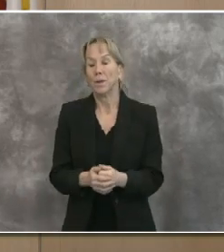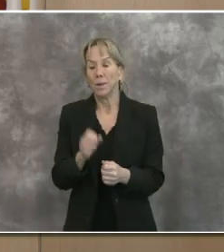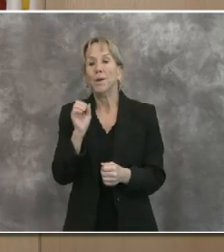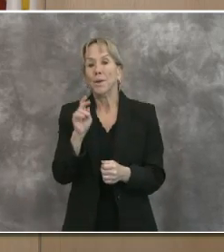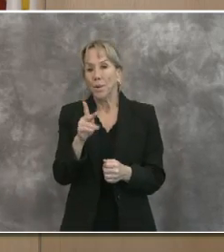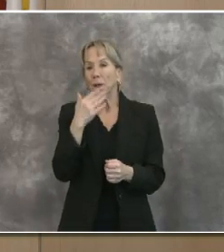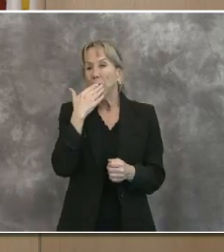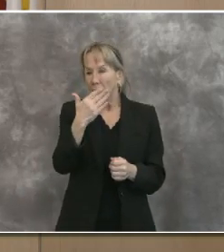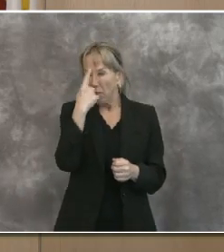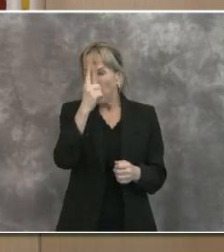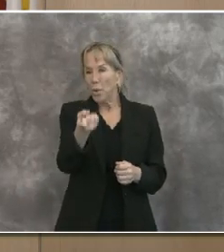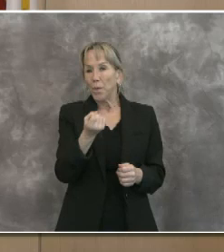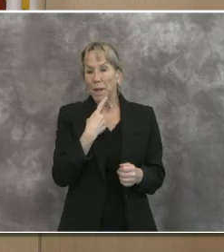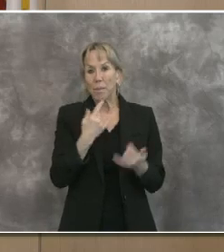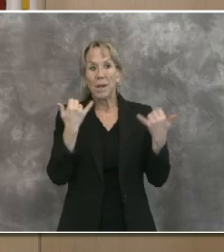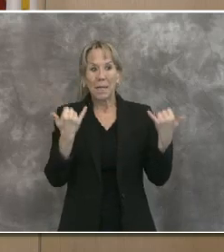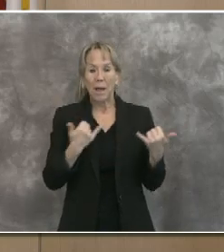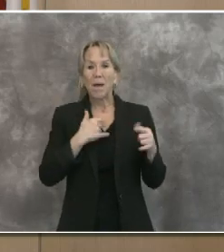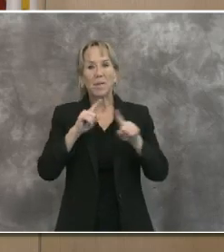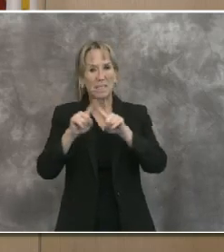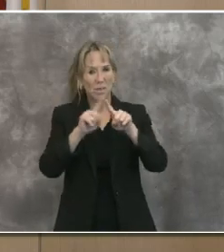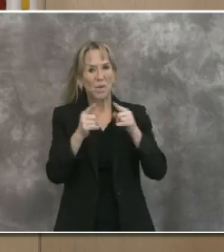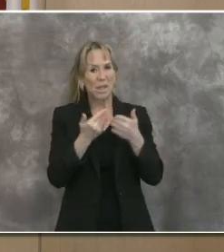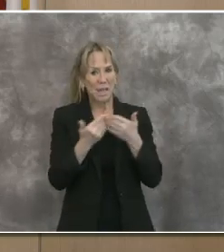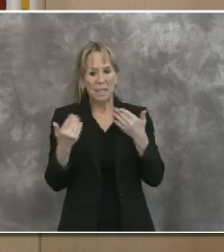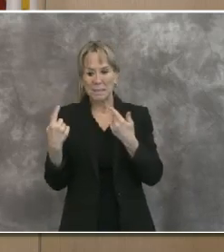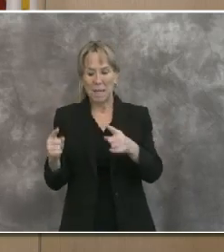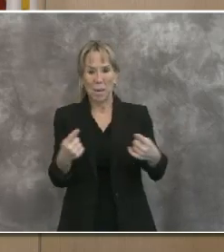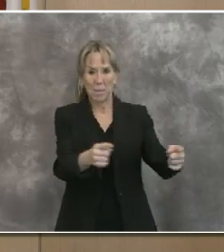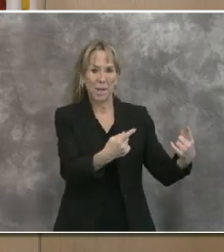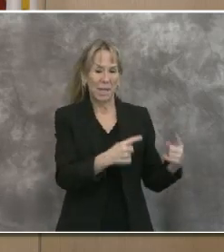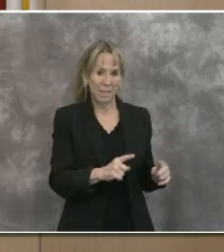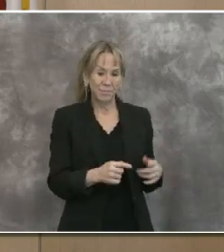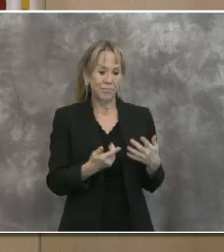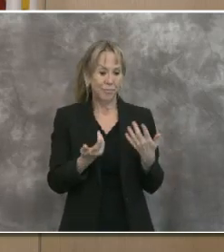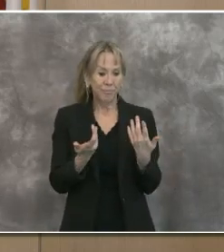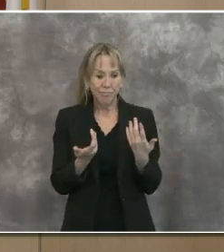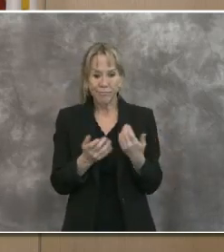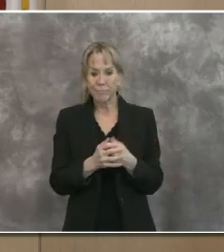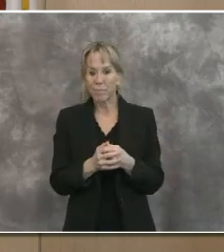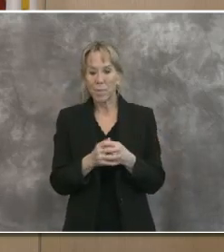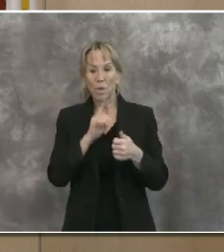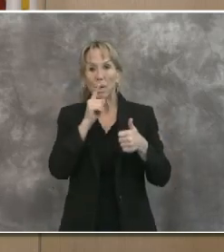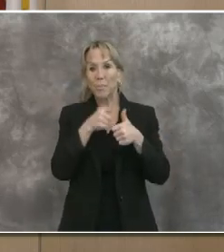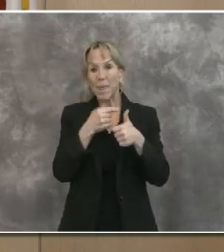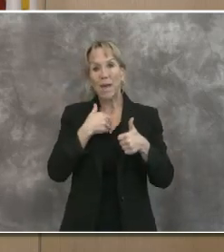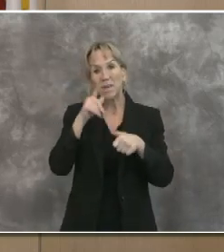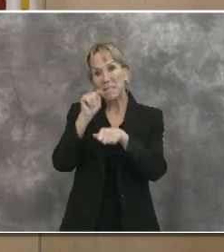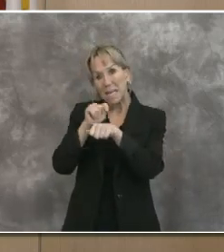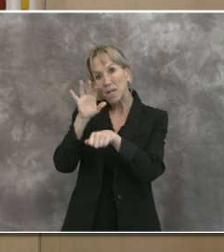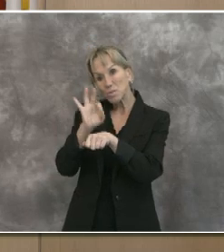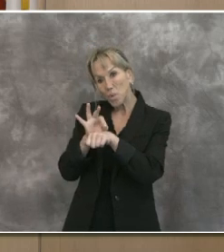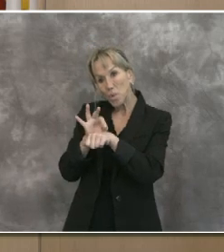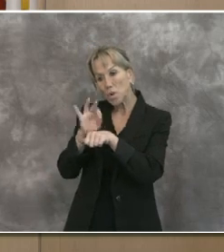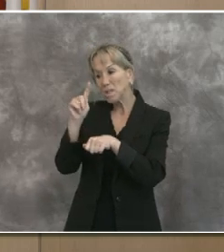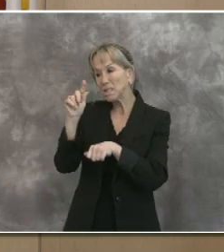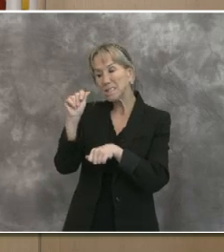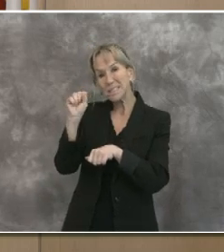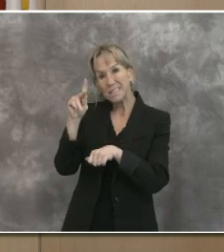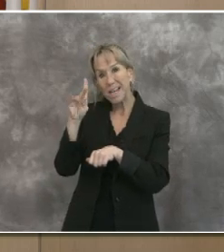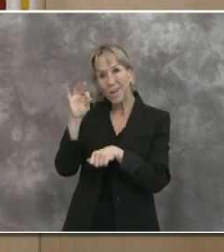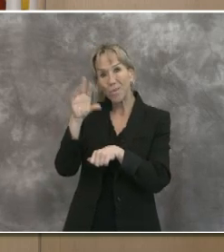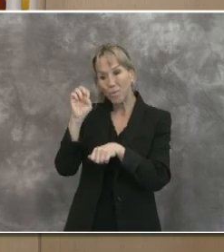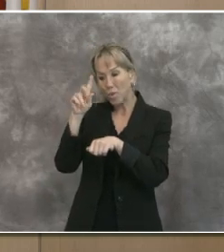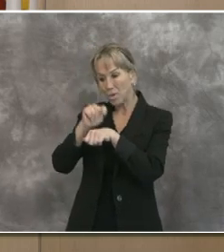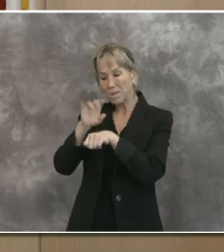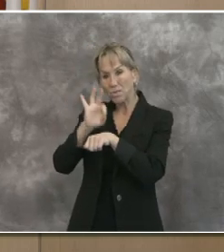question. There actually are numerous activities going on. First, there's a task force that's being coordinated by